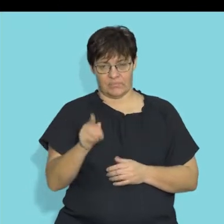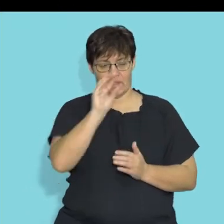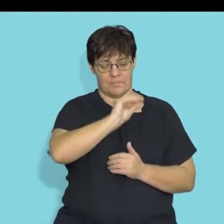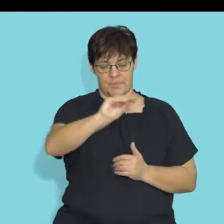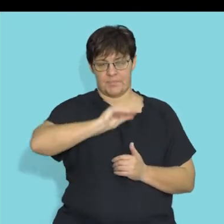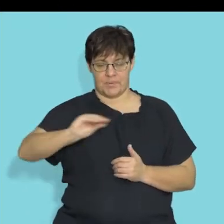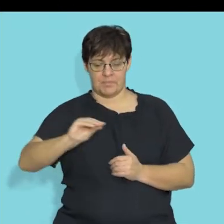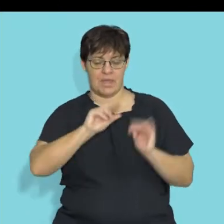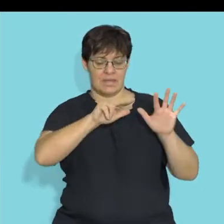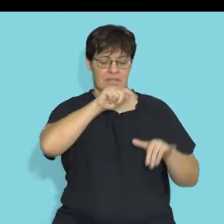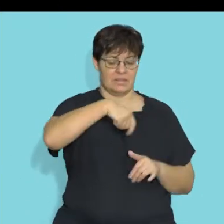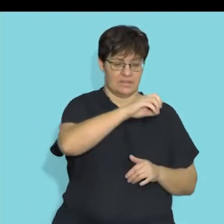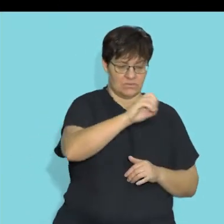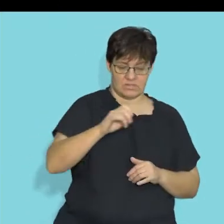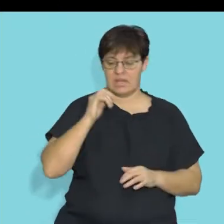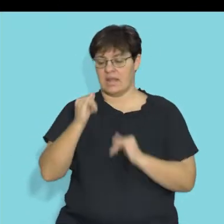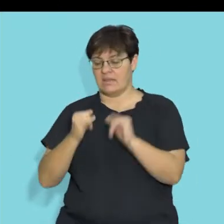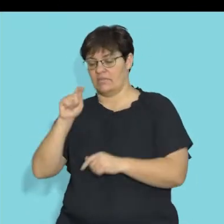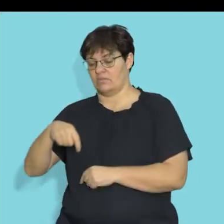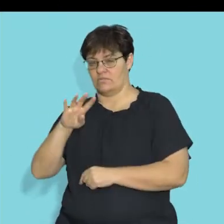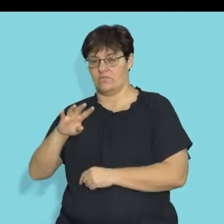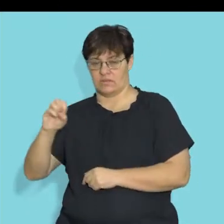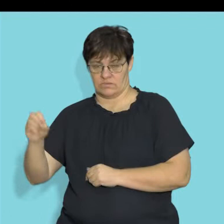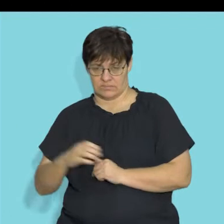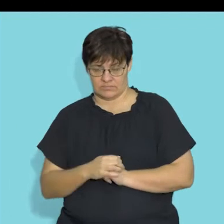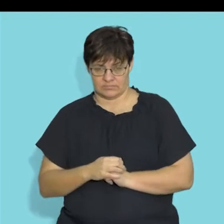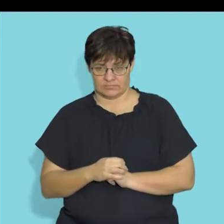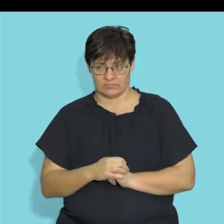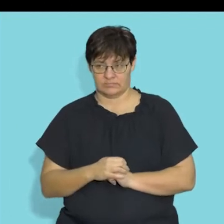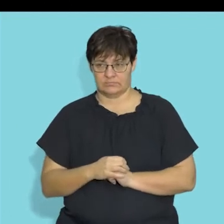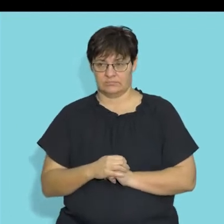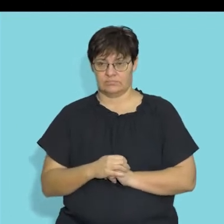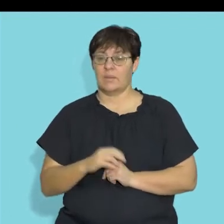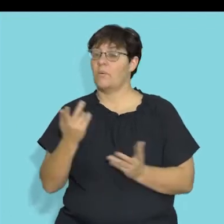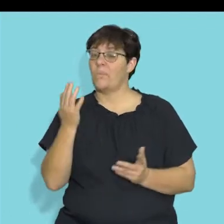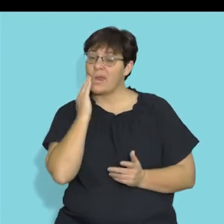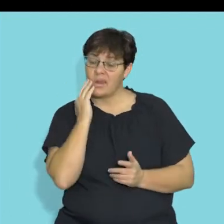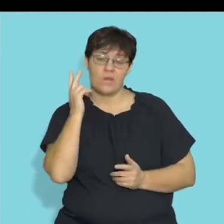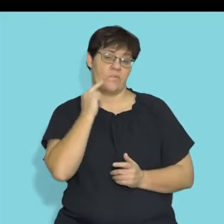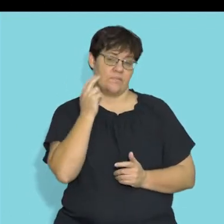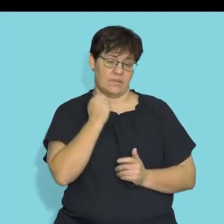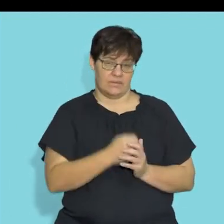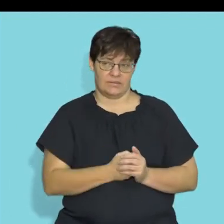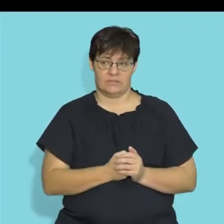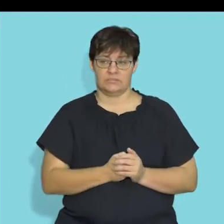figures 18,000 and 11,400. Okay, so that was